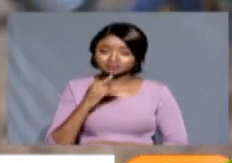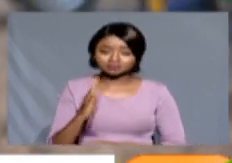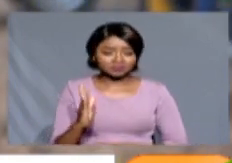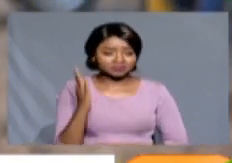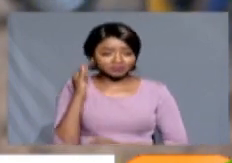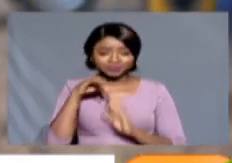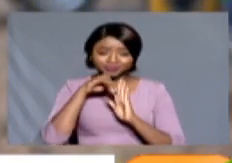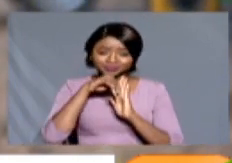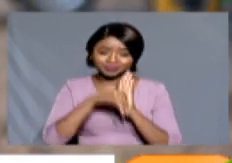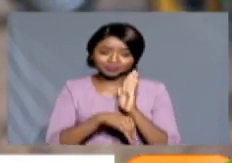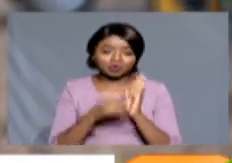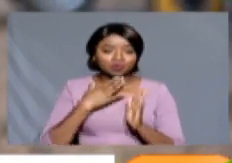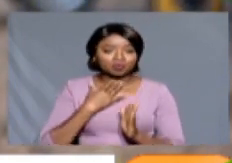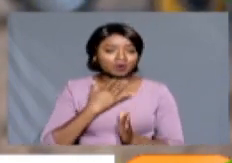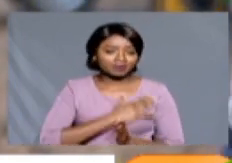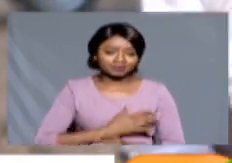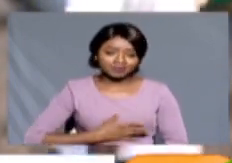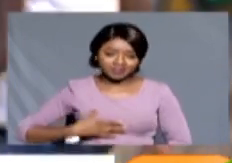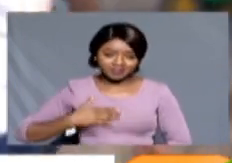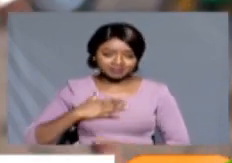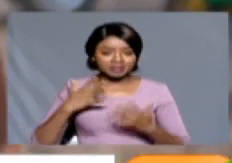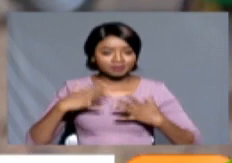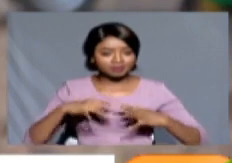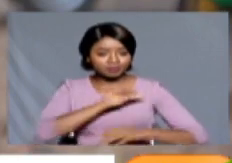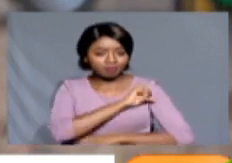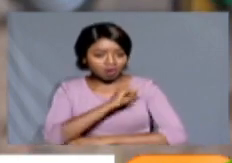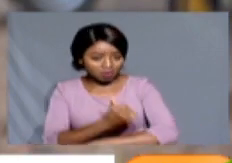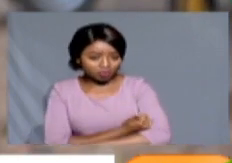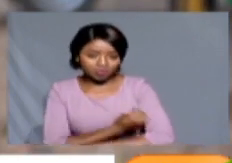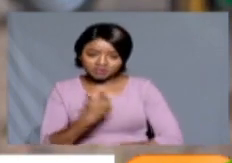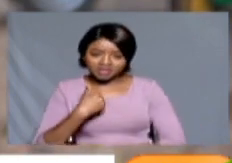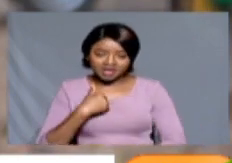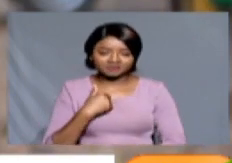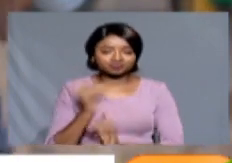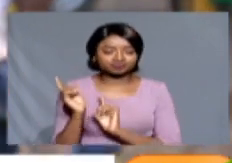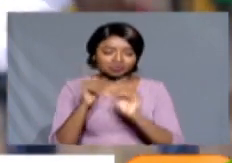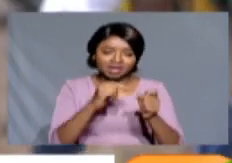security, calling on the relevant authorities to ensure their safety in their